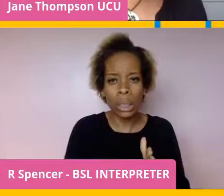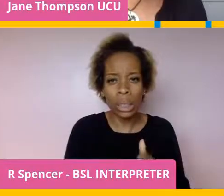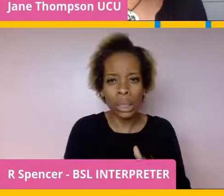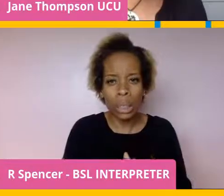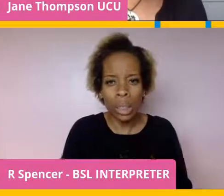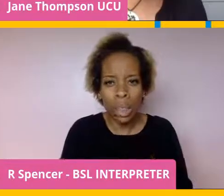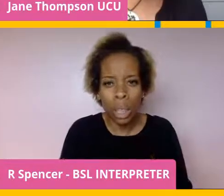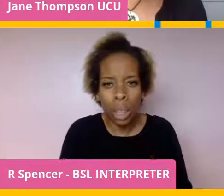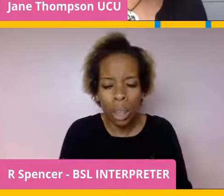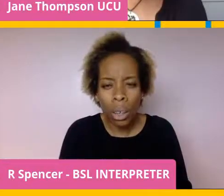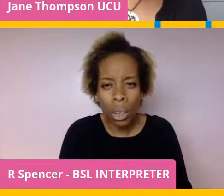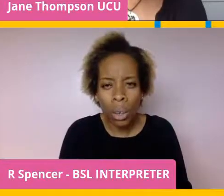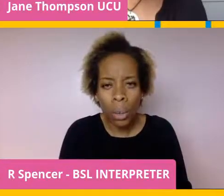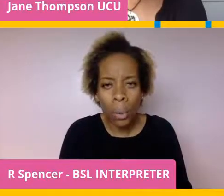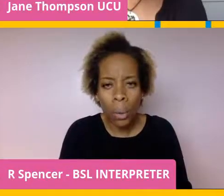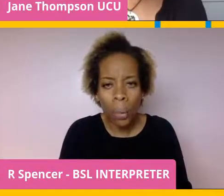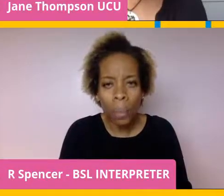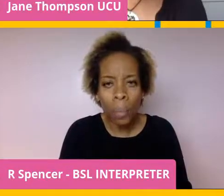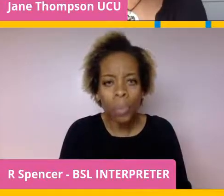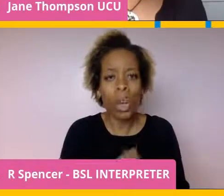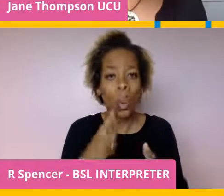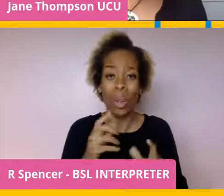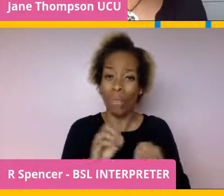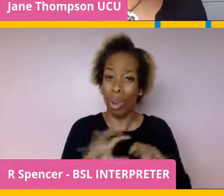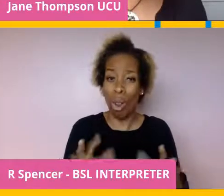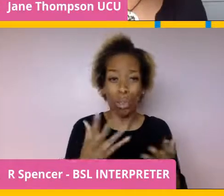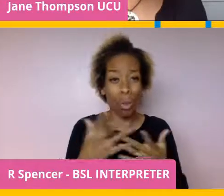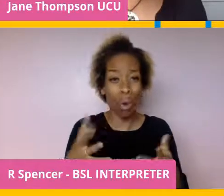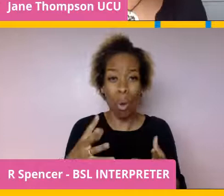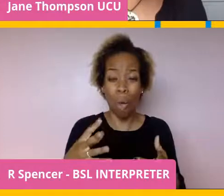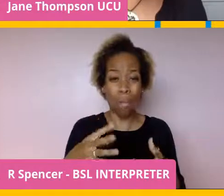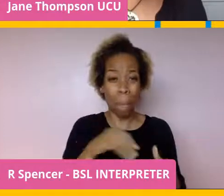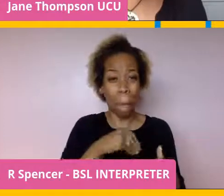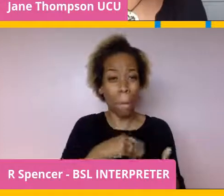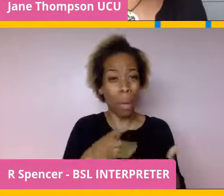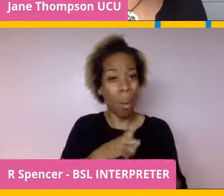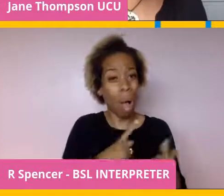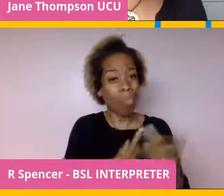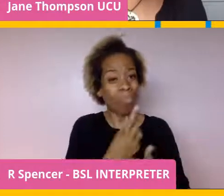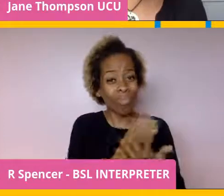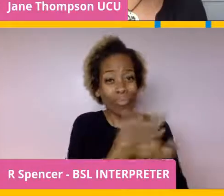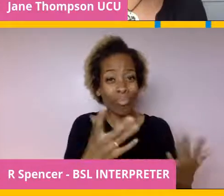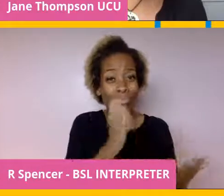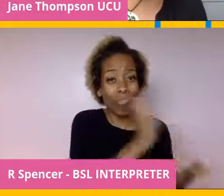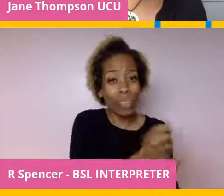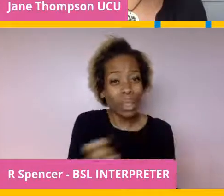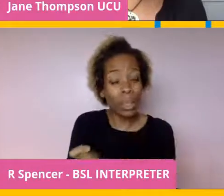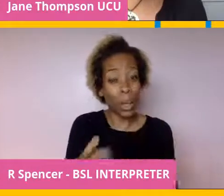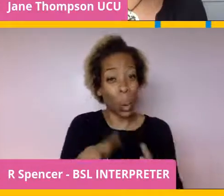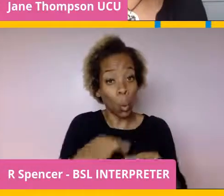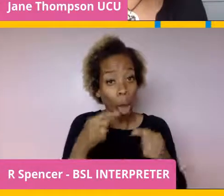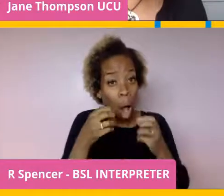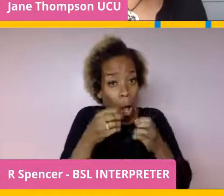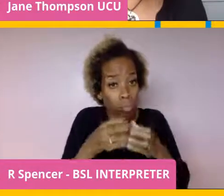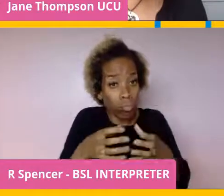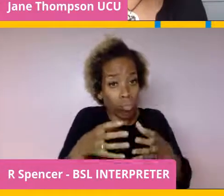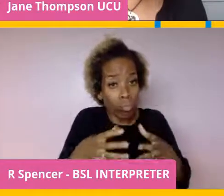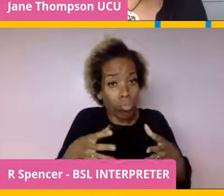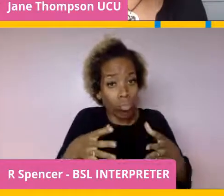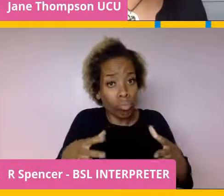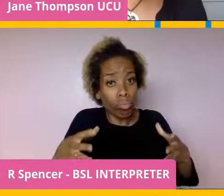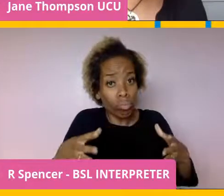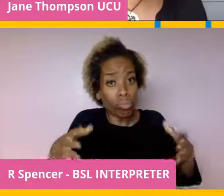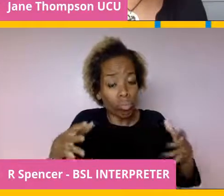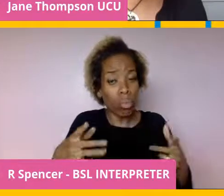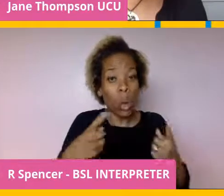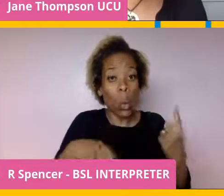completely squashed actually, and we lost a lot of members through mass redundancies. So we're